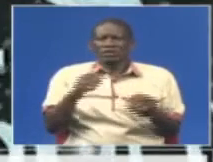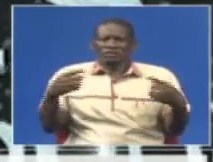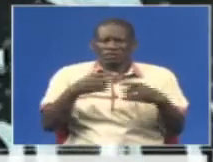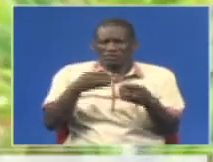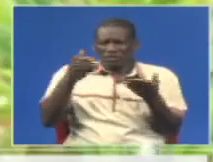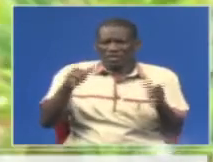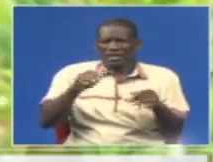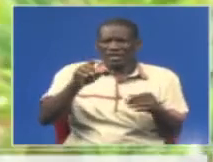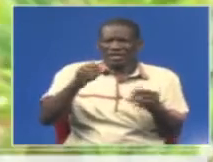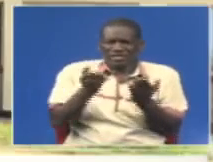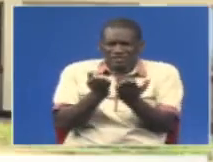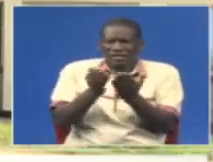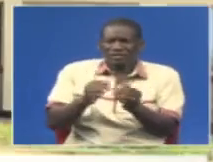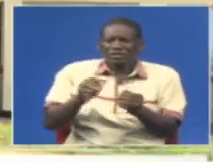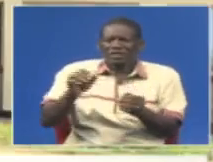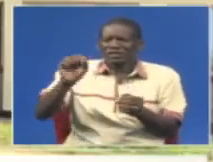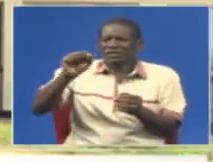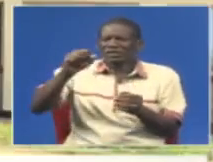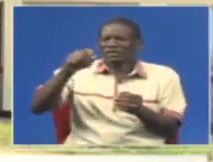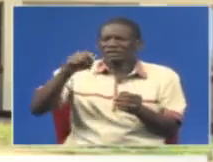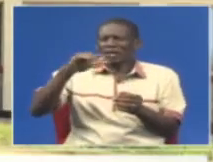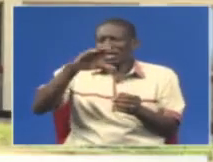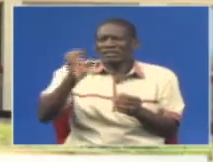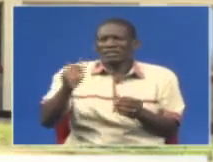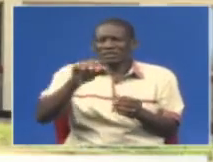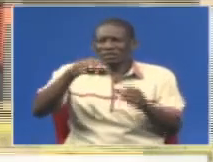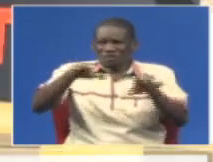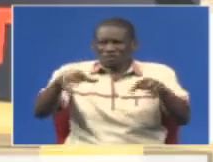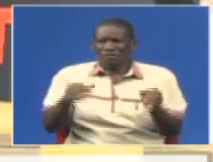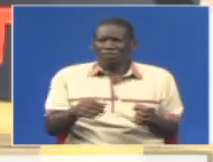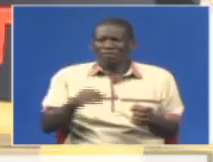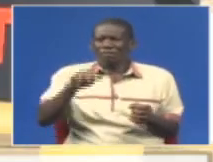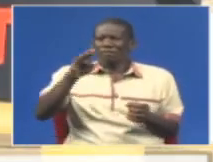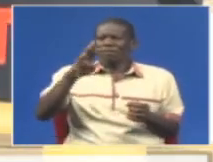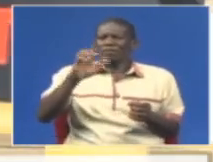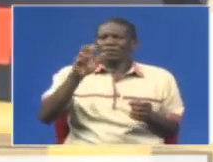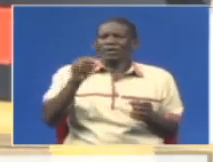Zanzibar Spice Farm. Brian Obuya, NTV.